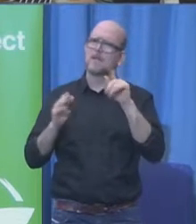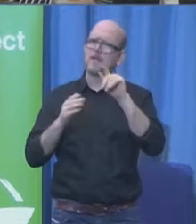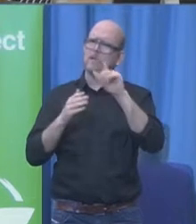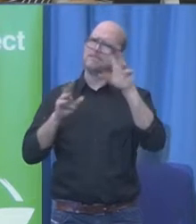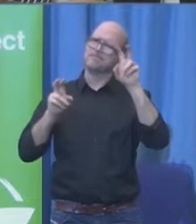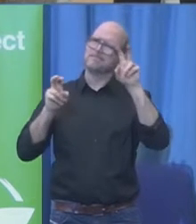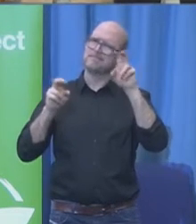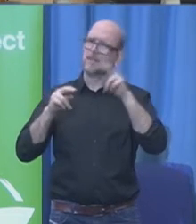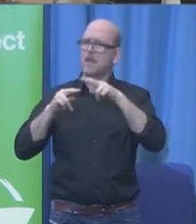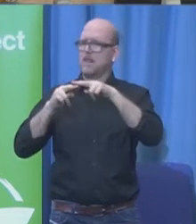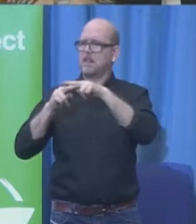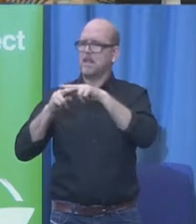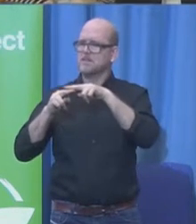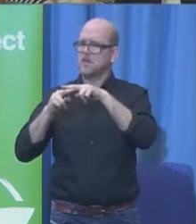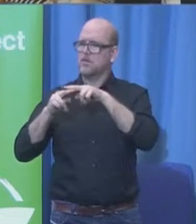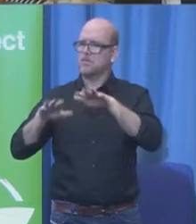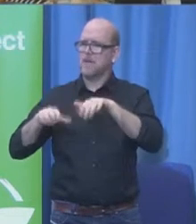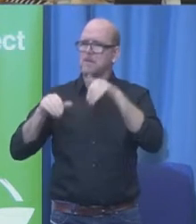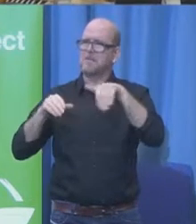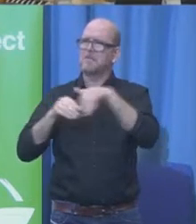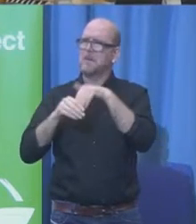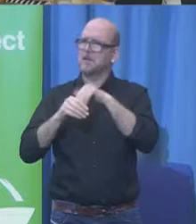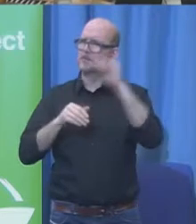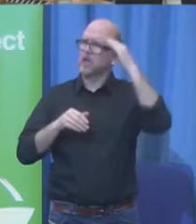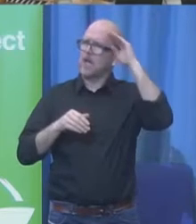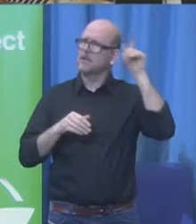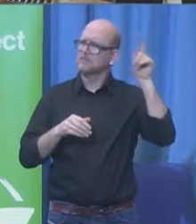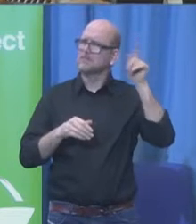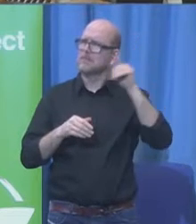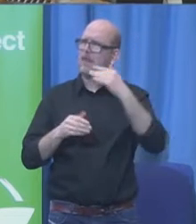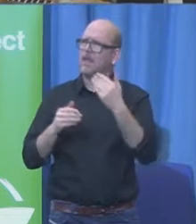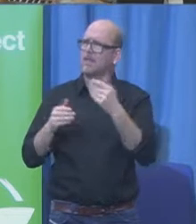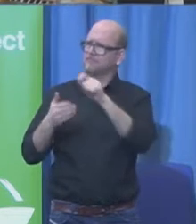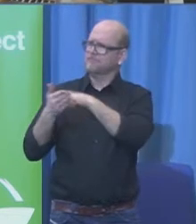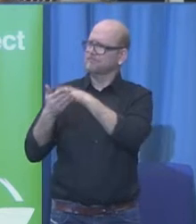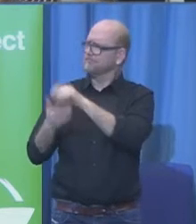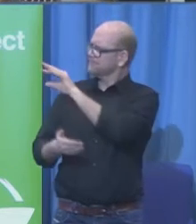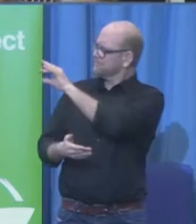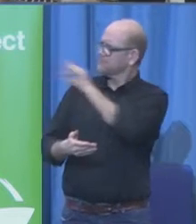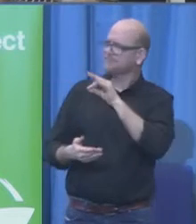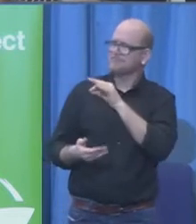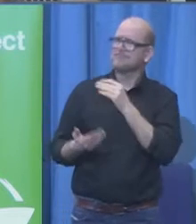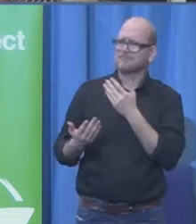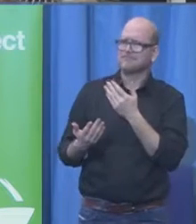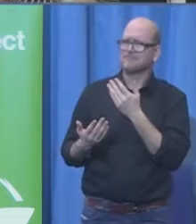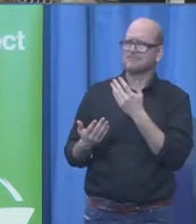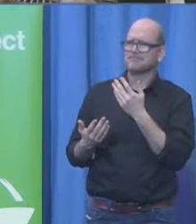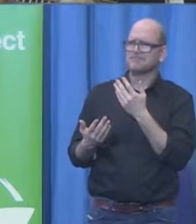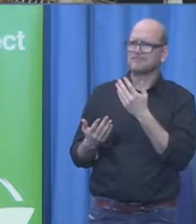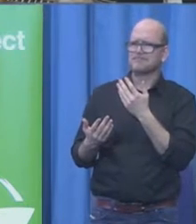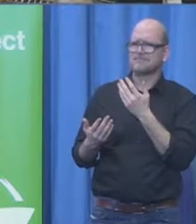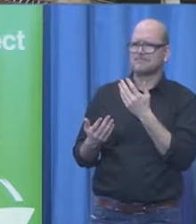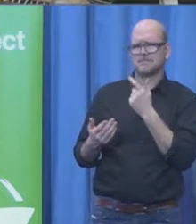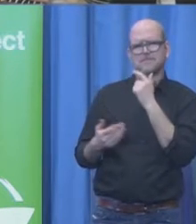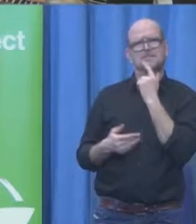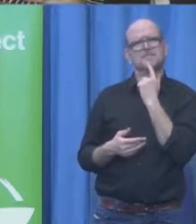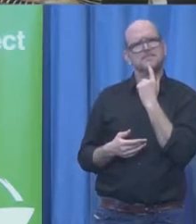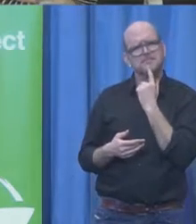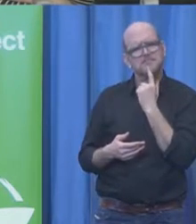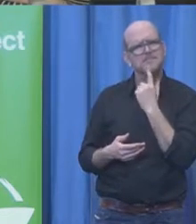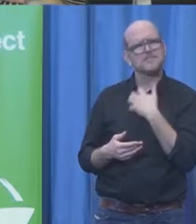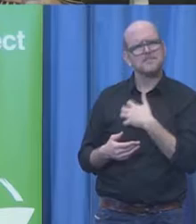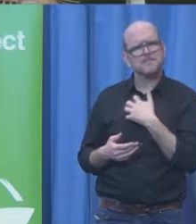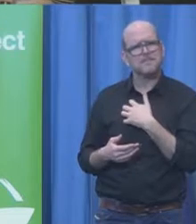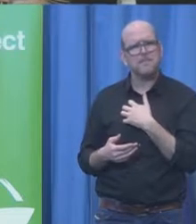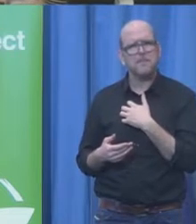parliament of Ireland and Austria. Were there any disability-related obstacles that you have to overcome in order